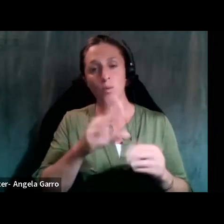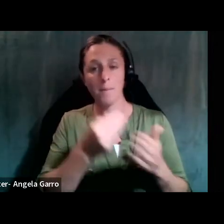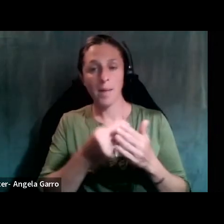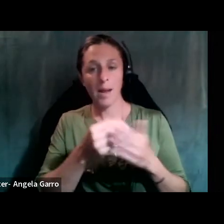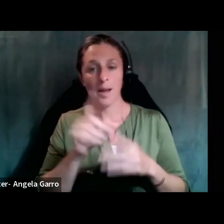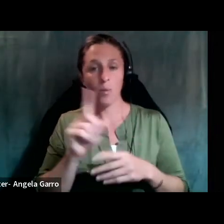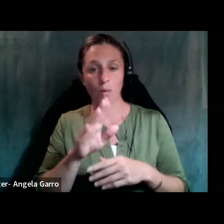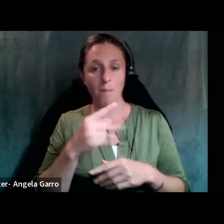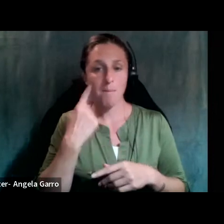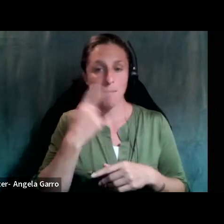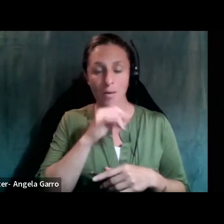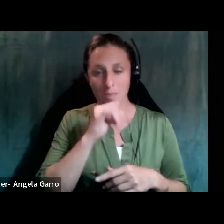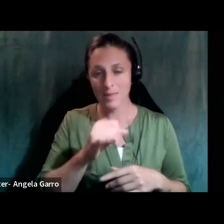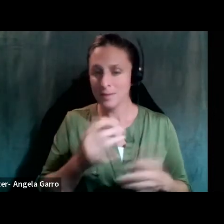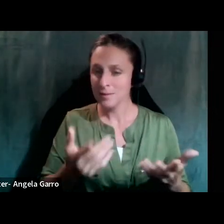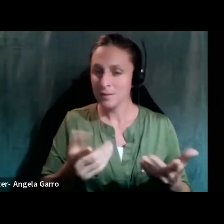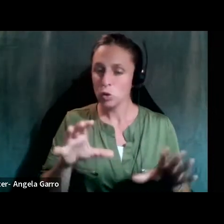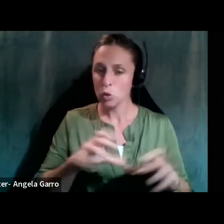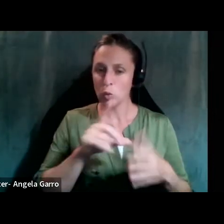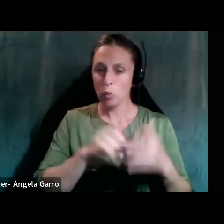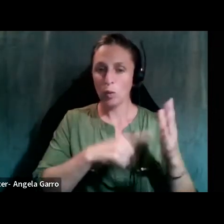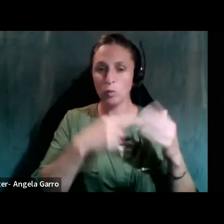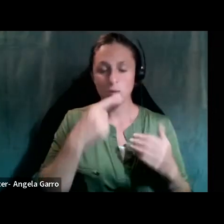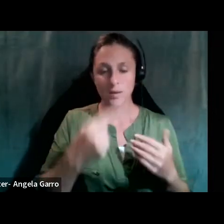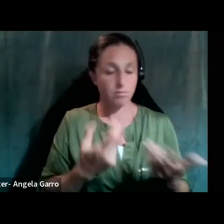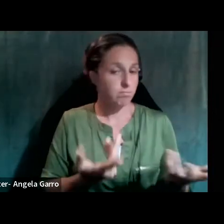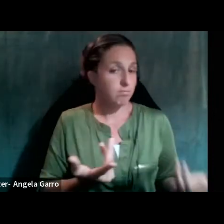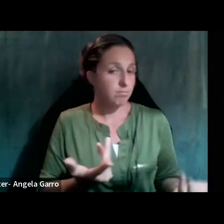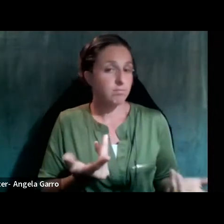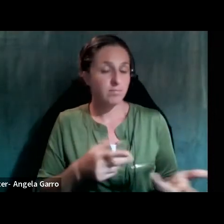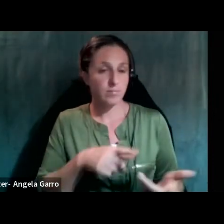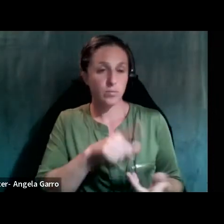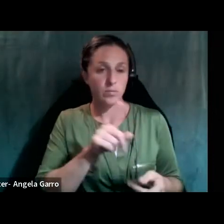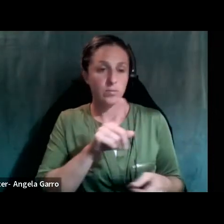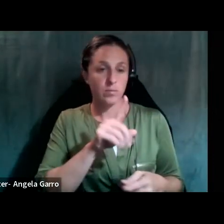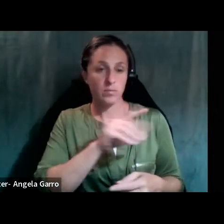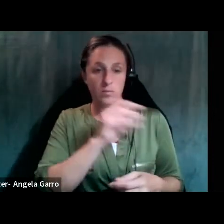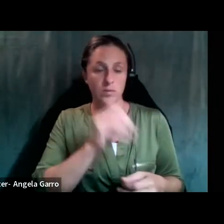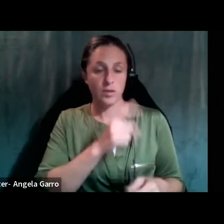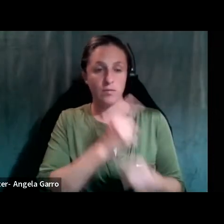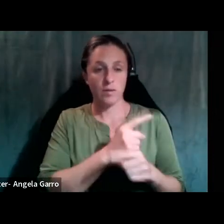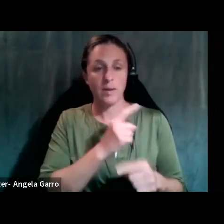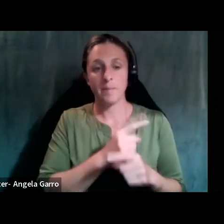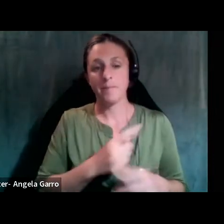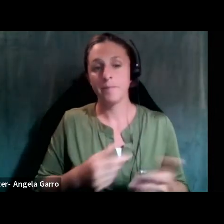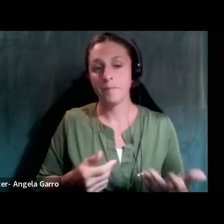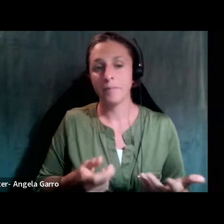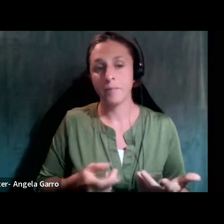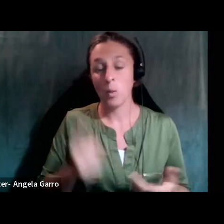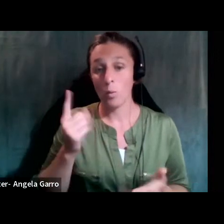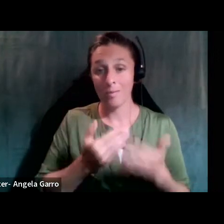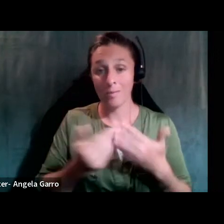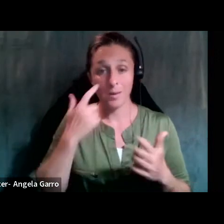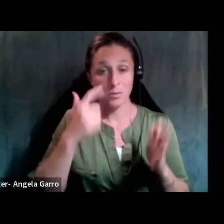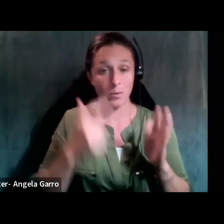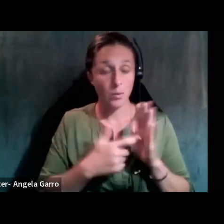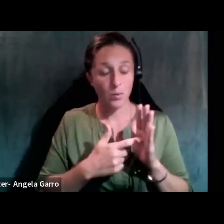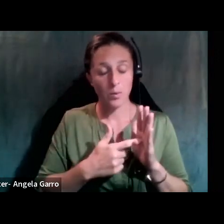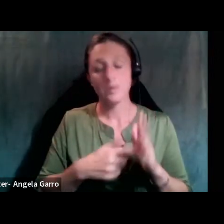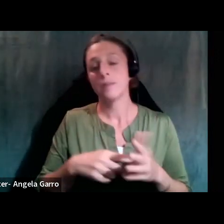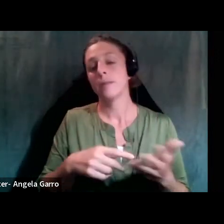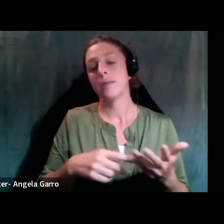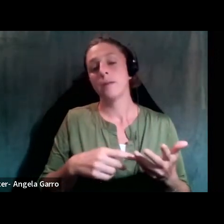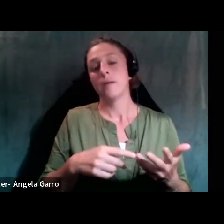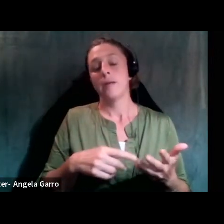quote. You're absolutely 100% right. For me, the the one thing that I noticed, and I think it's hard